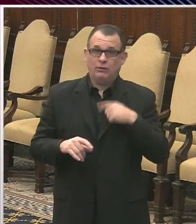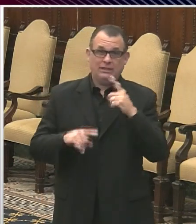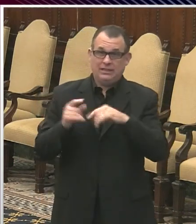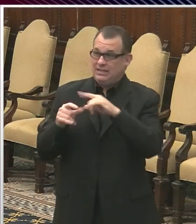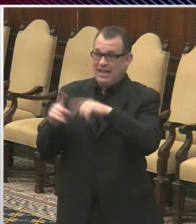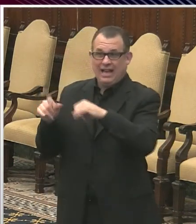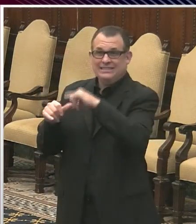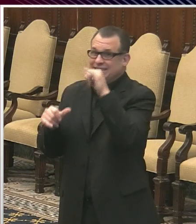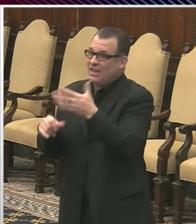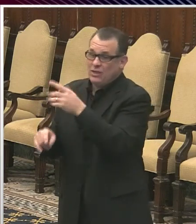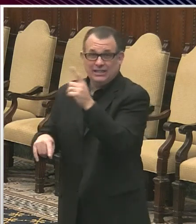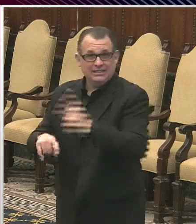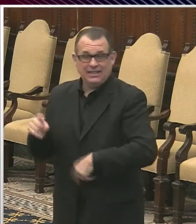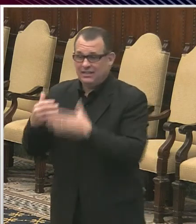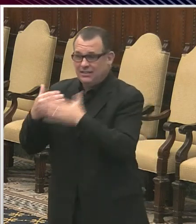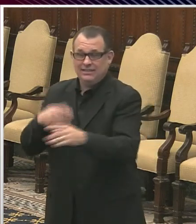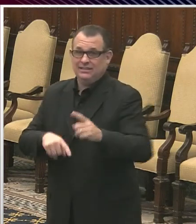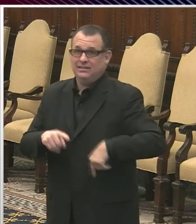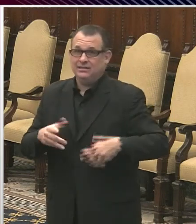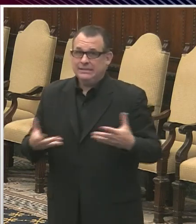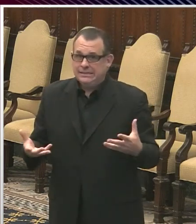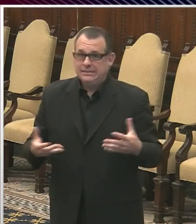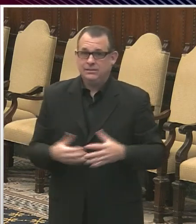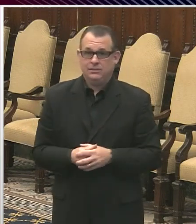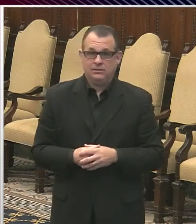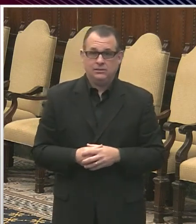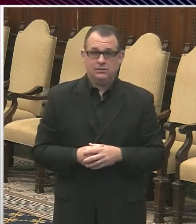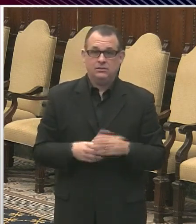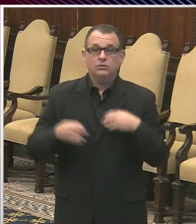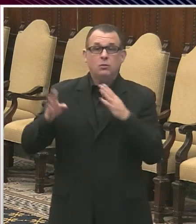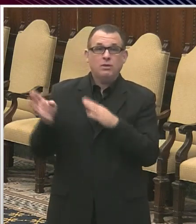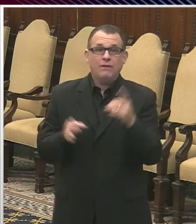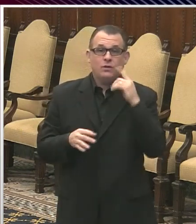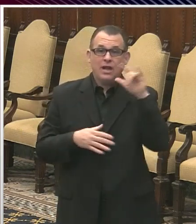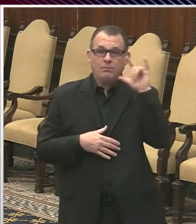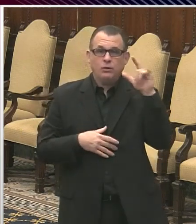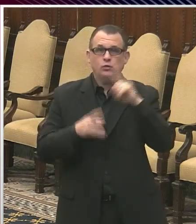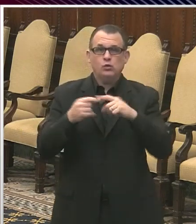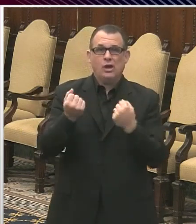point forward. Okay, so the plan is for the airport to start enforcing,